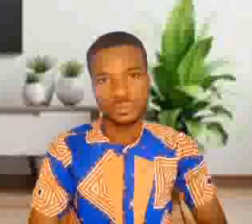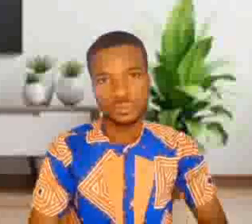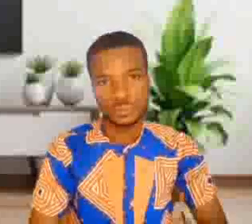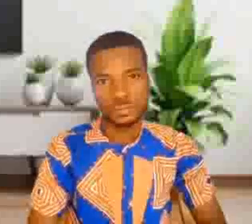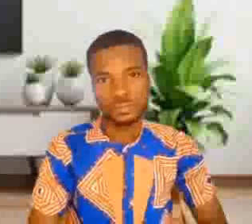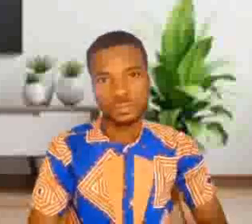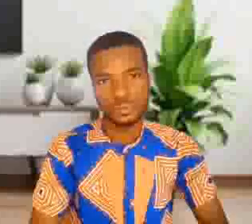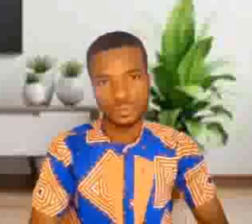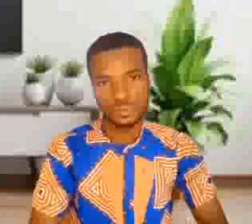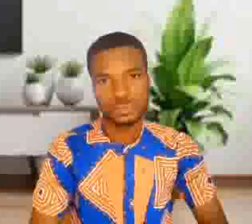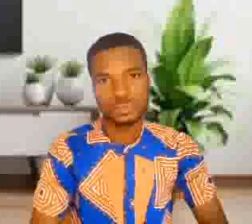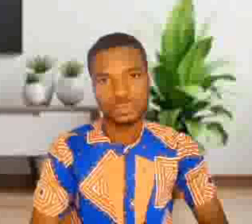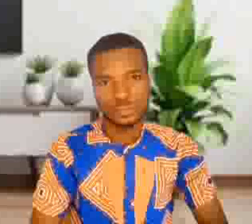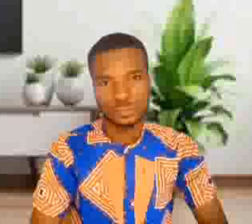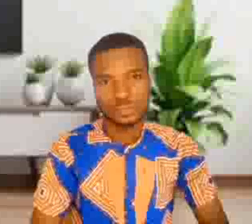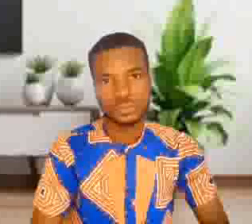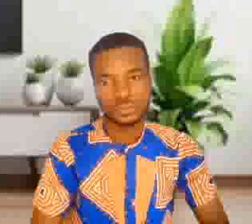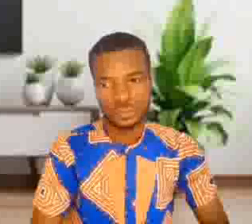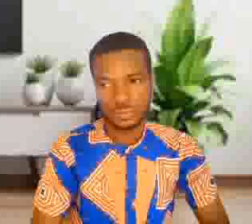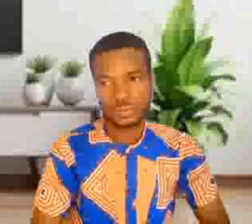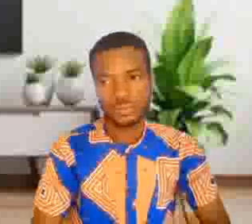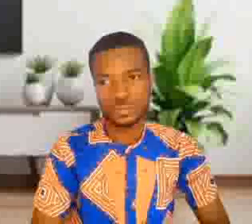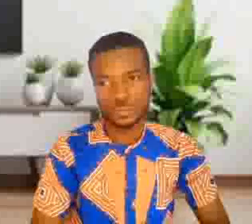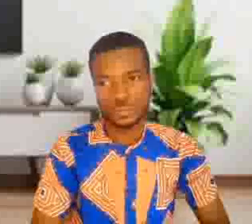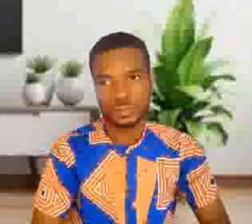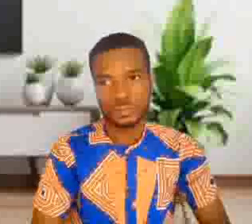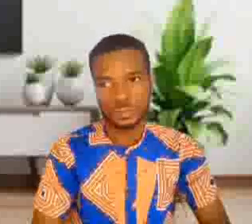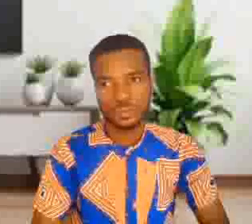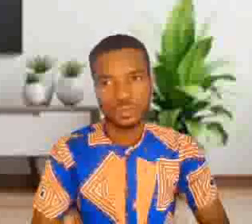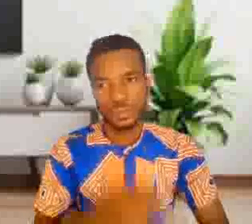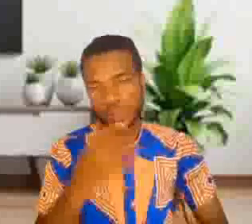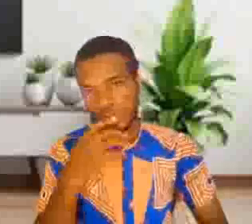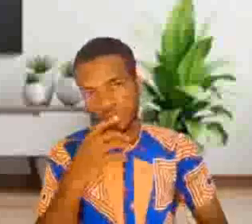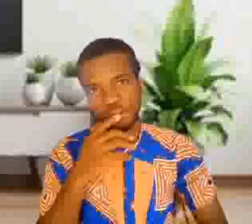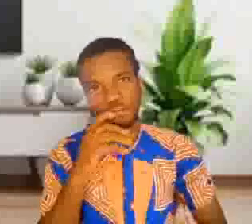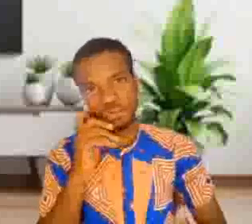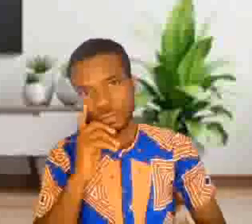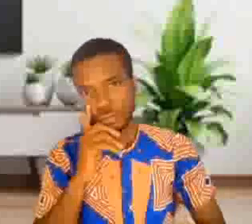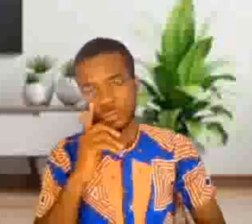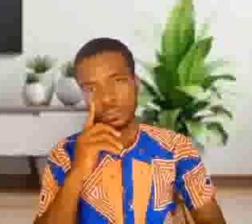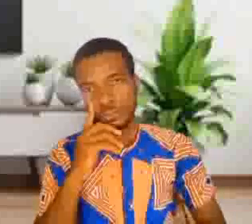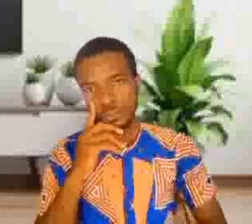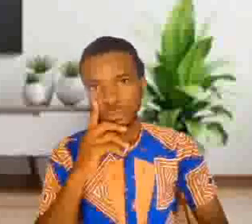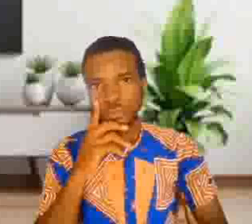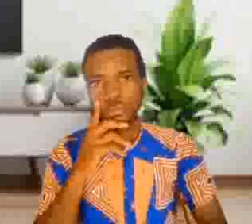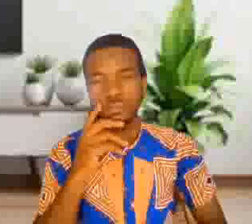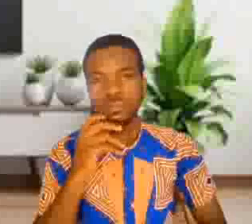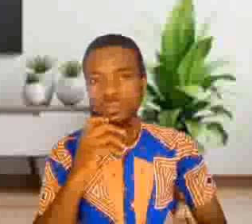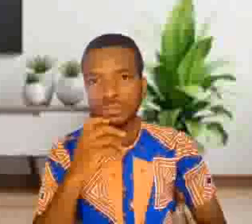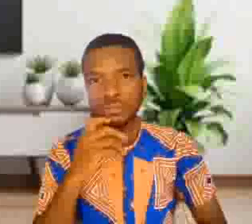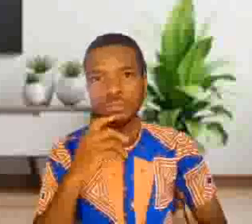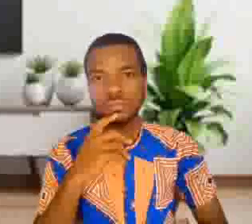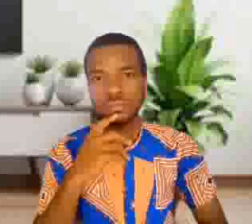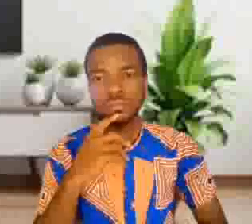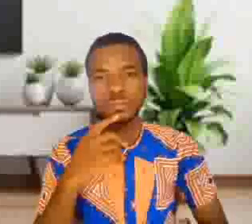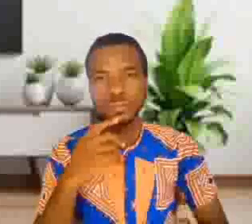proposition to the man. Did God say? Why didn't he ask him if God told them to have dominion or not? He